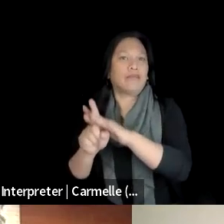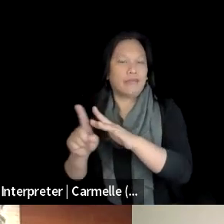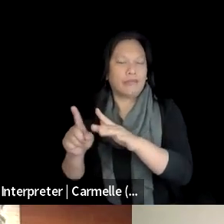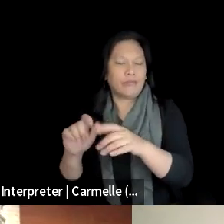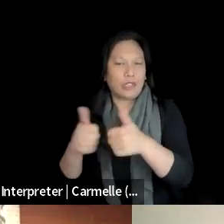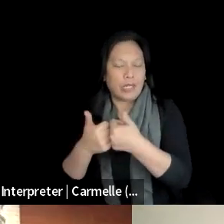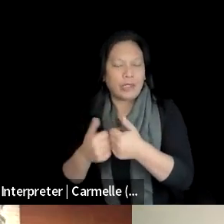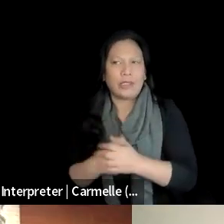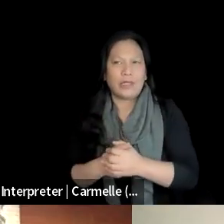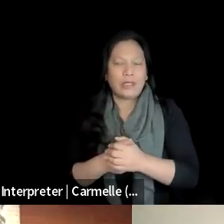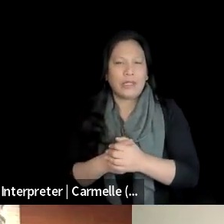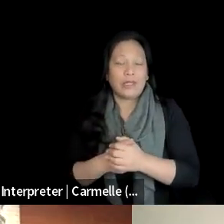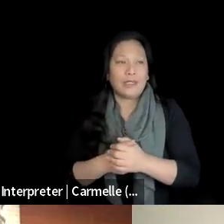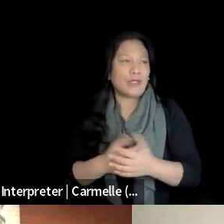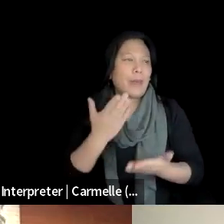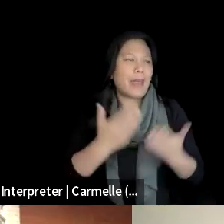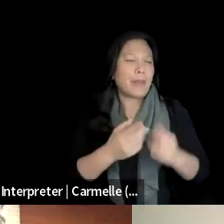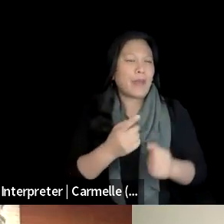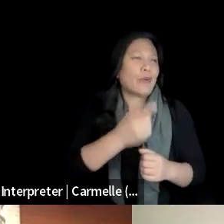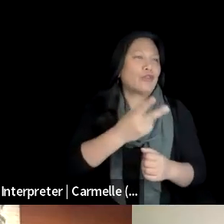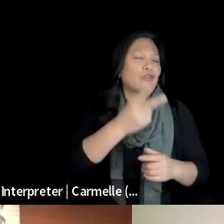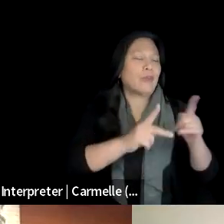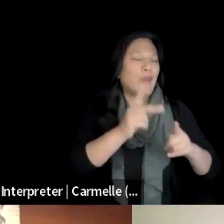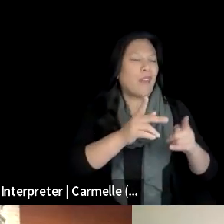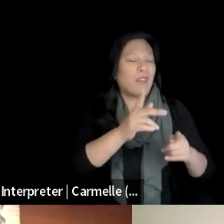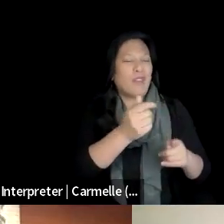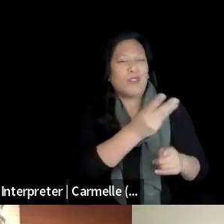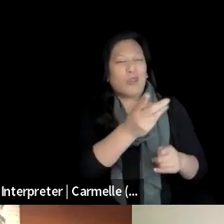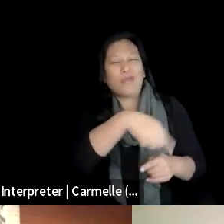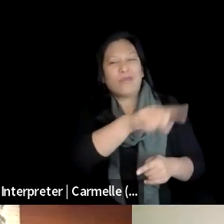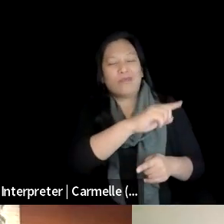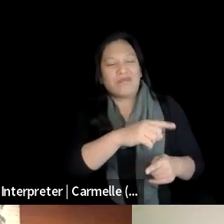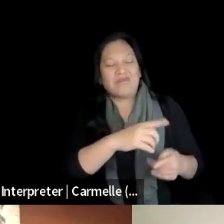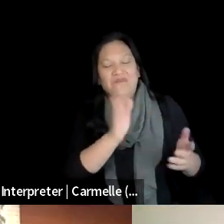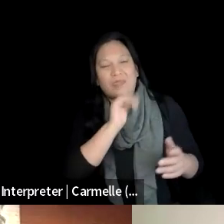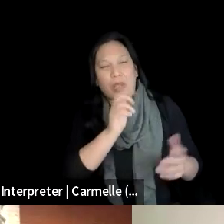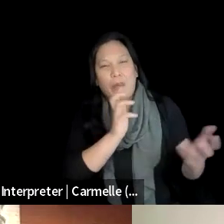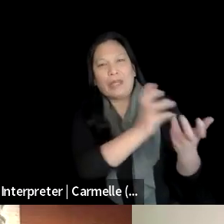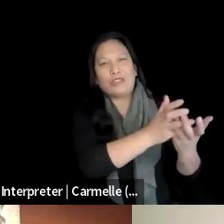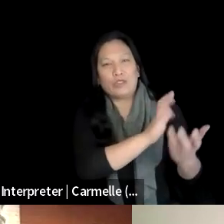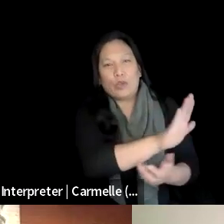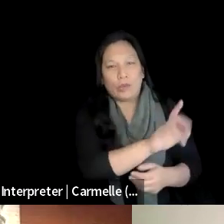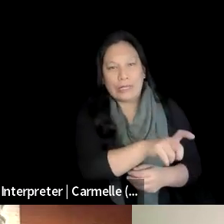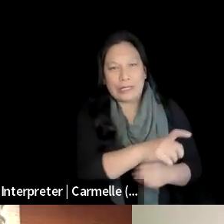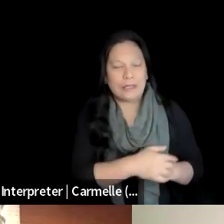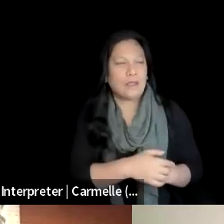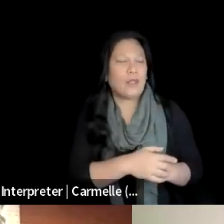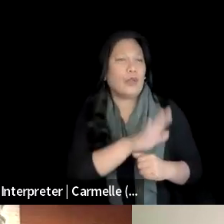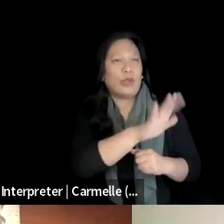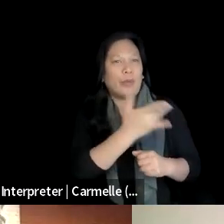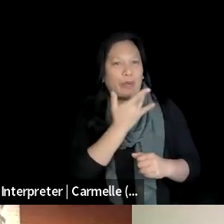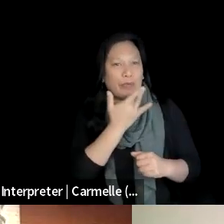two people in a person's career that it just never, ever worked with. Let's think about each other, our